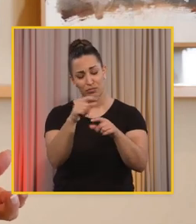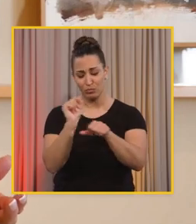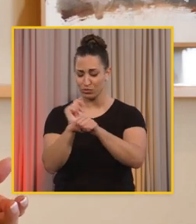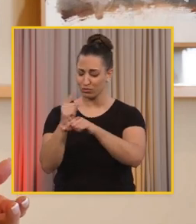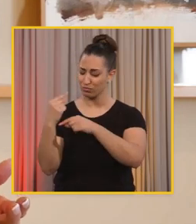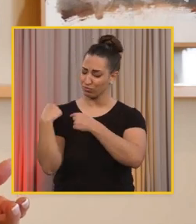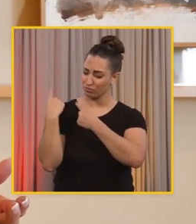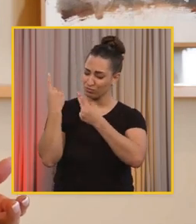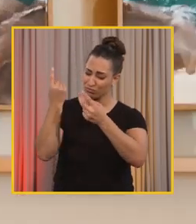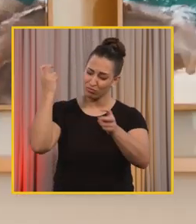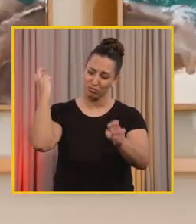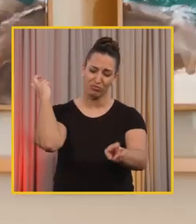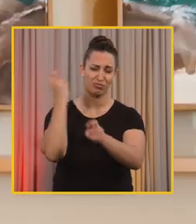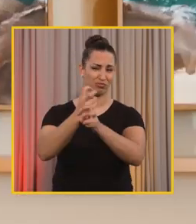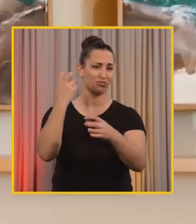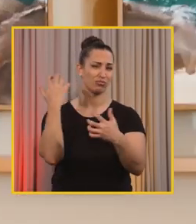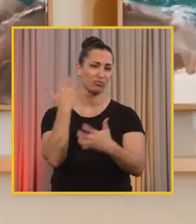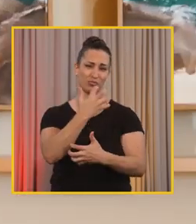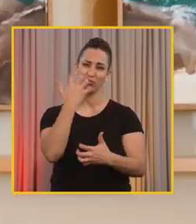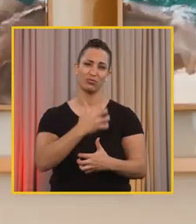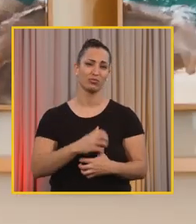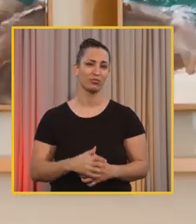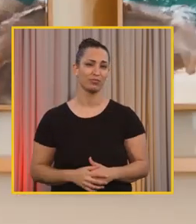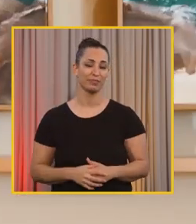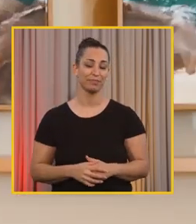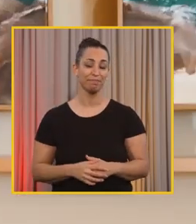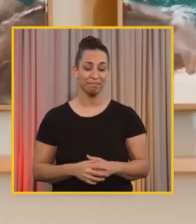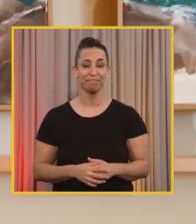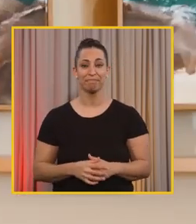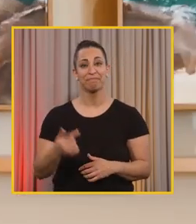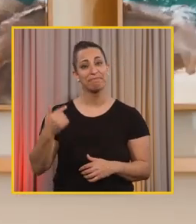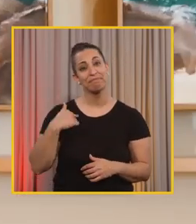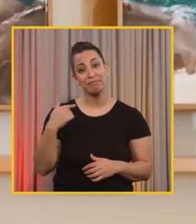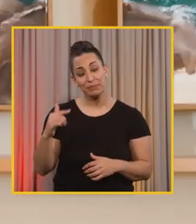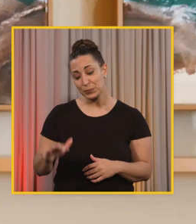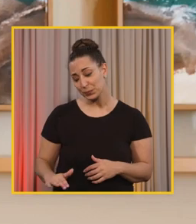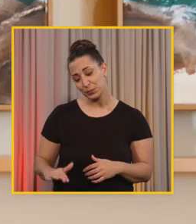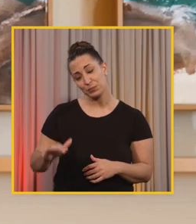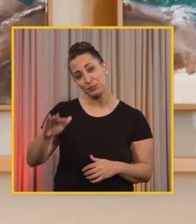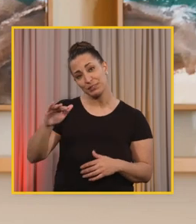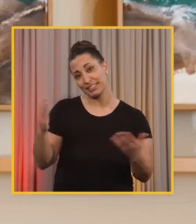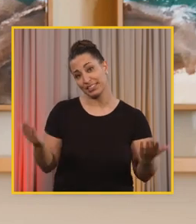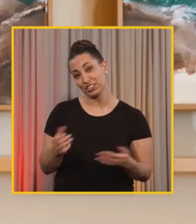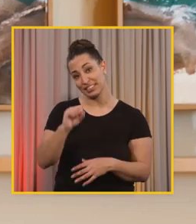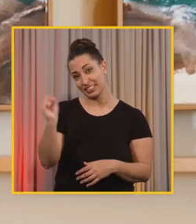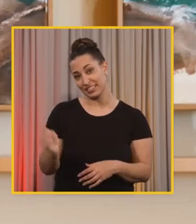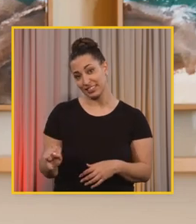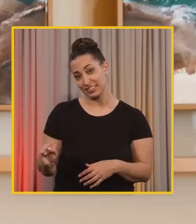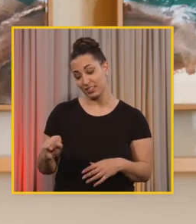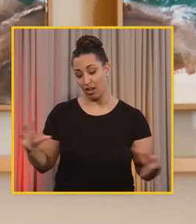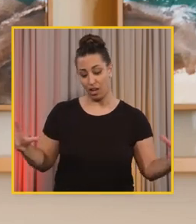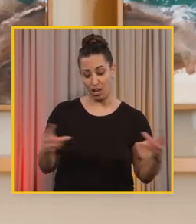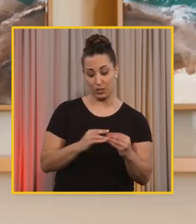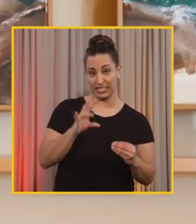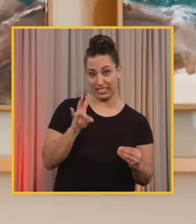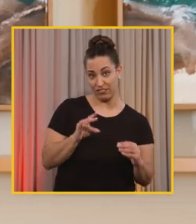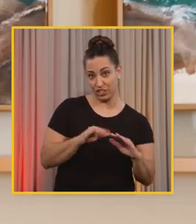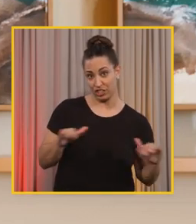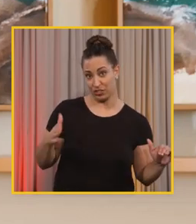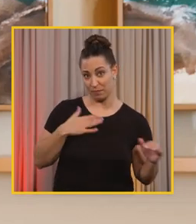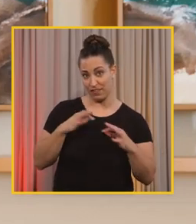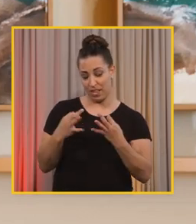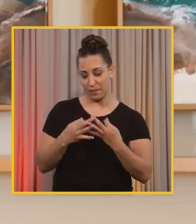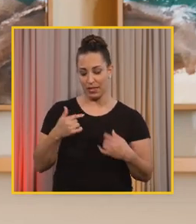extremely hard. I grew up here in Salinas. I was the third of seven children in my